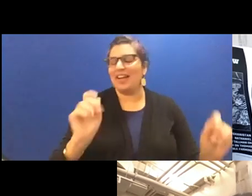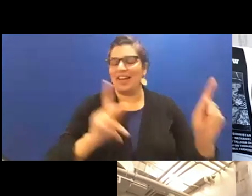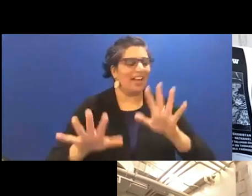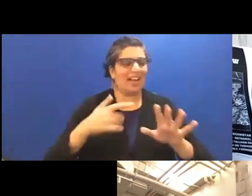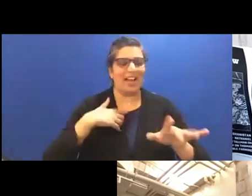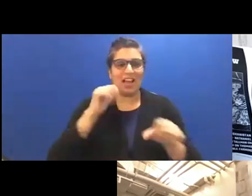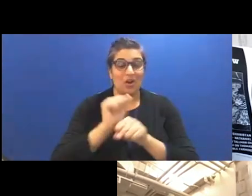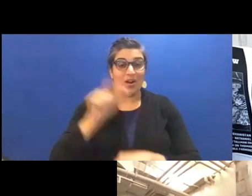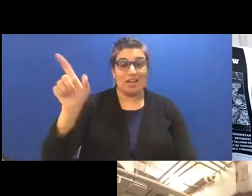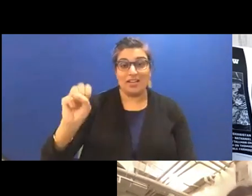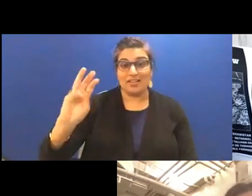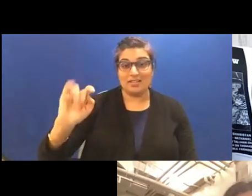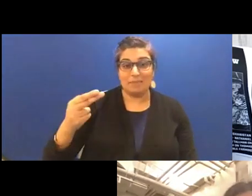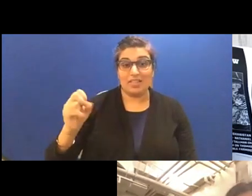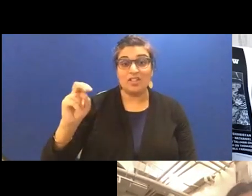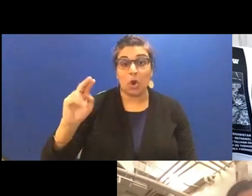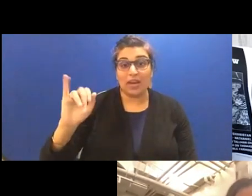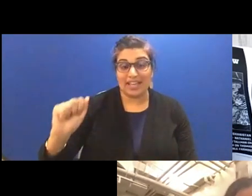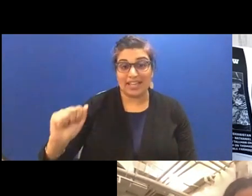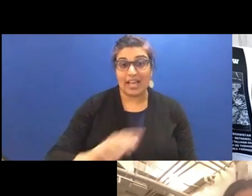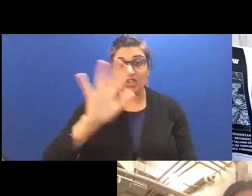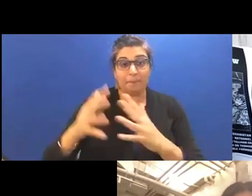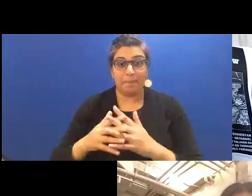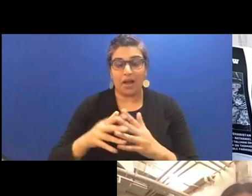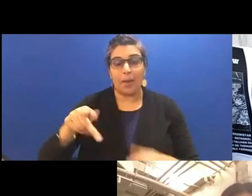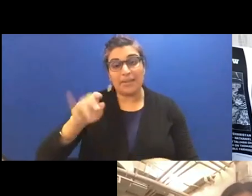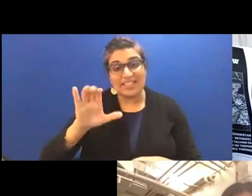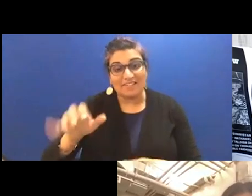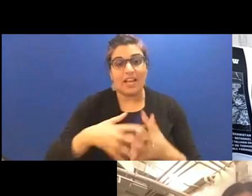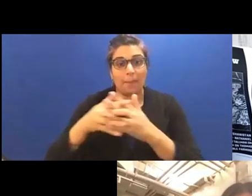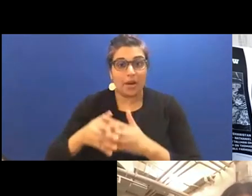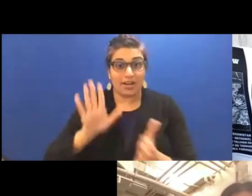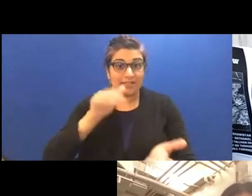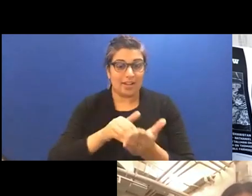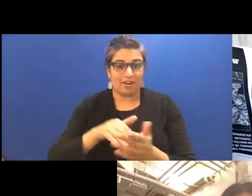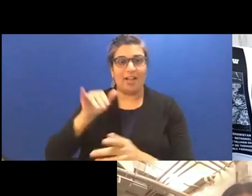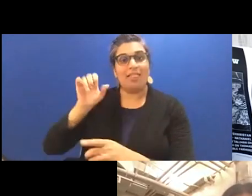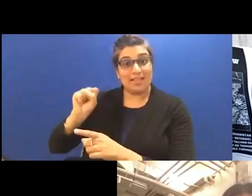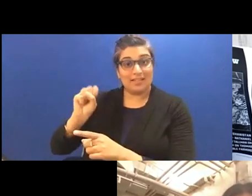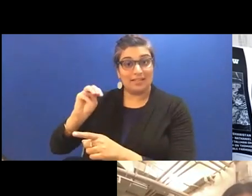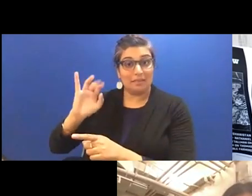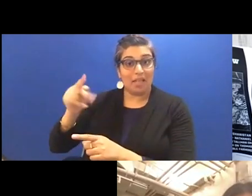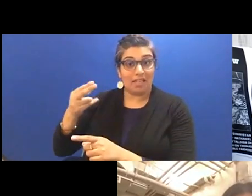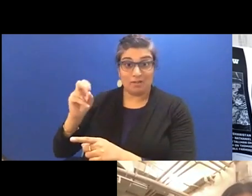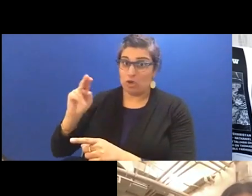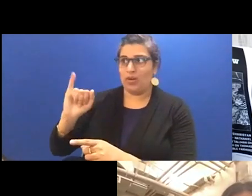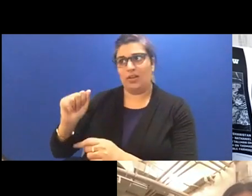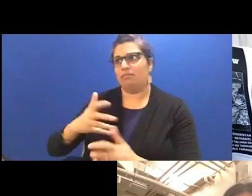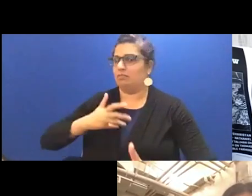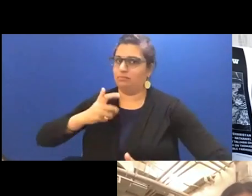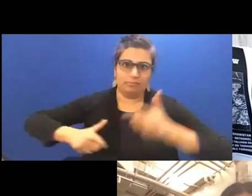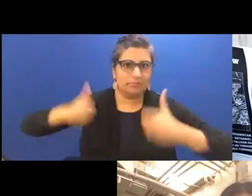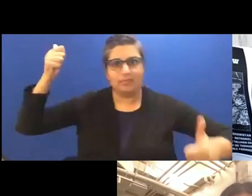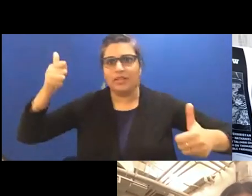at the Smithsonian, the Asian Pacific American Center. You know, our Smithsonian is our, is the Smithsonian. It's the largest